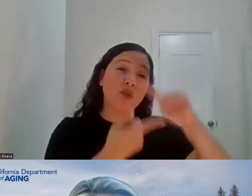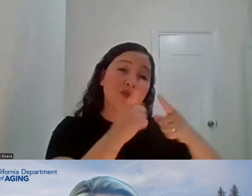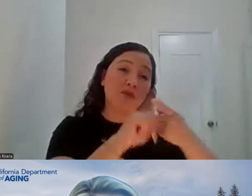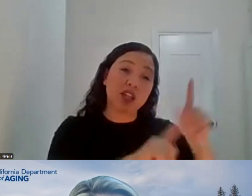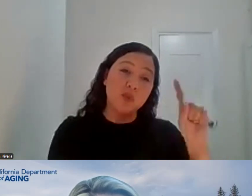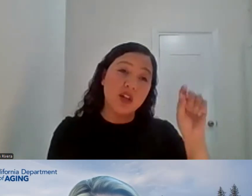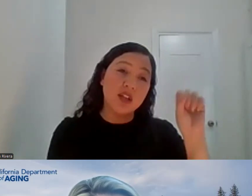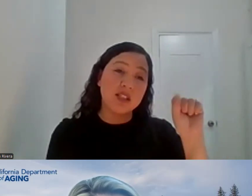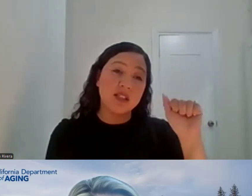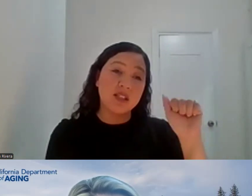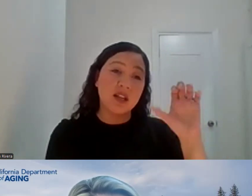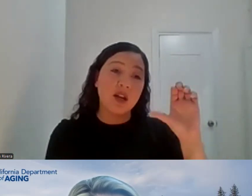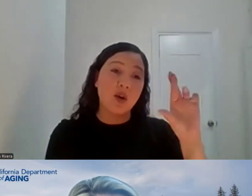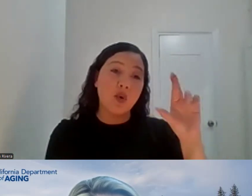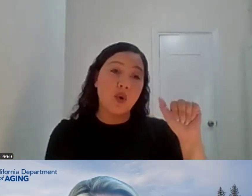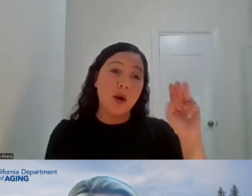live. And